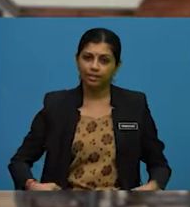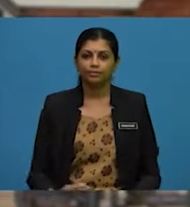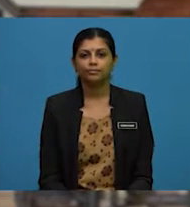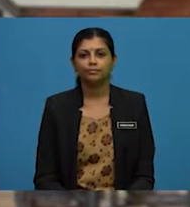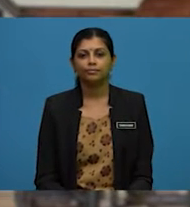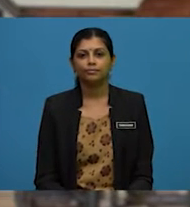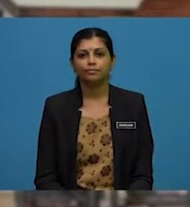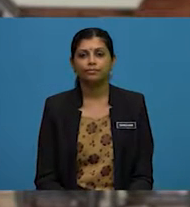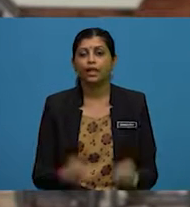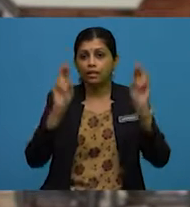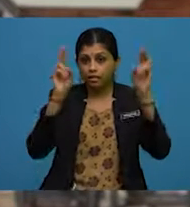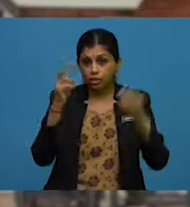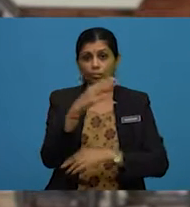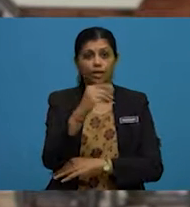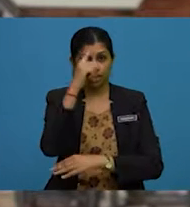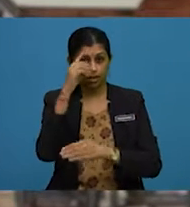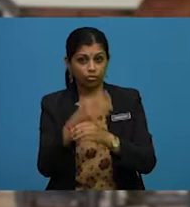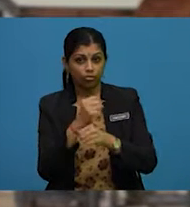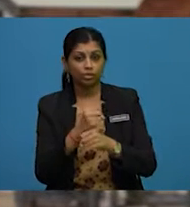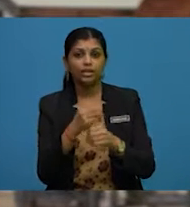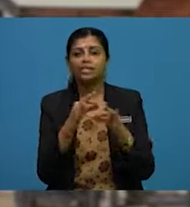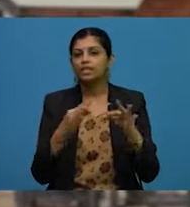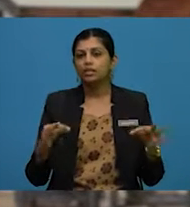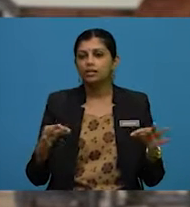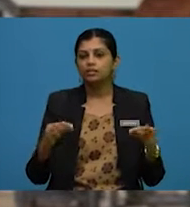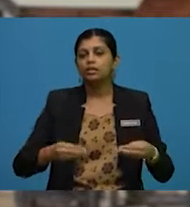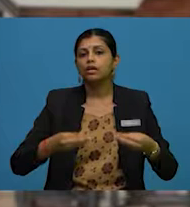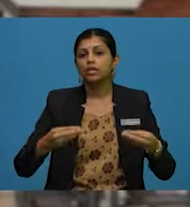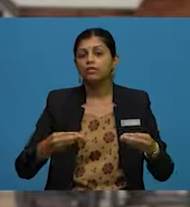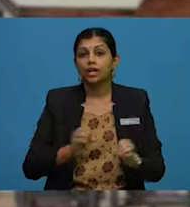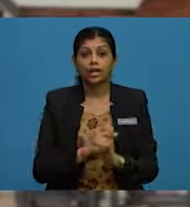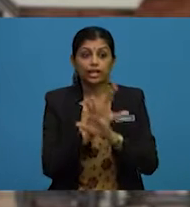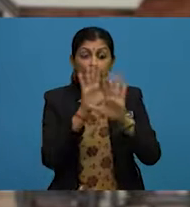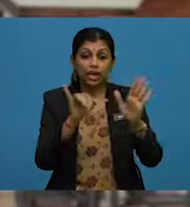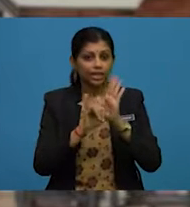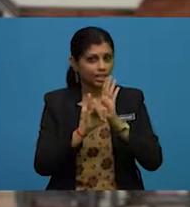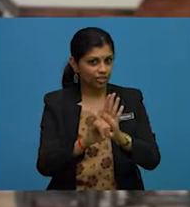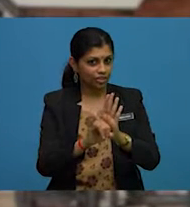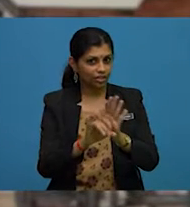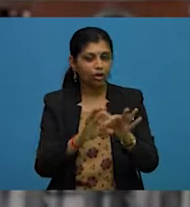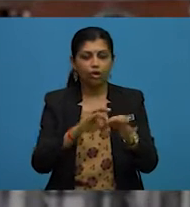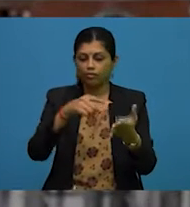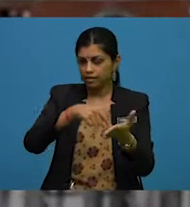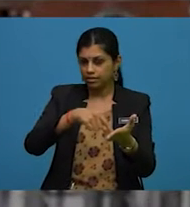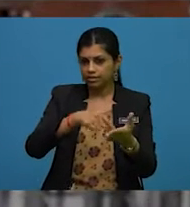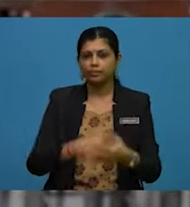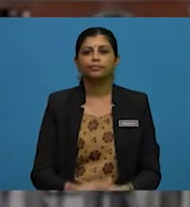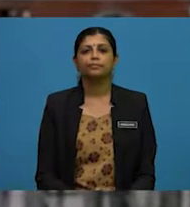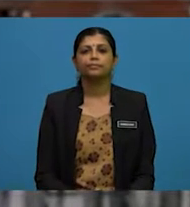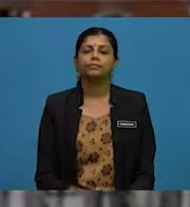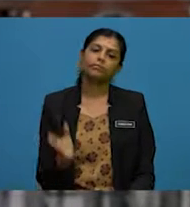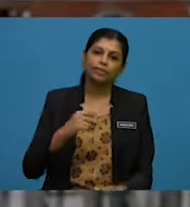The topic and concluding sentence gives us a clear indication of this. Shall we read